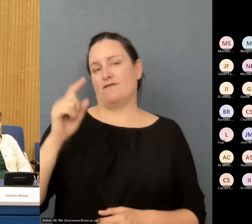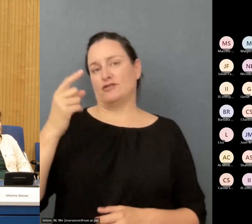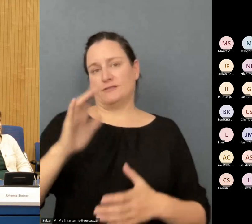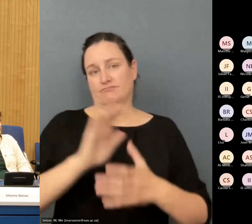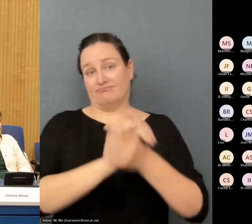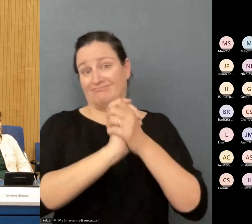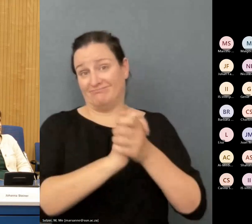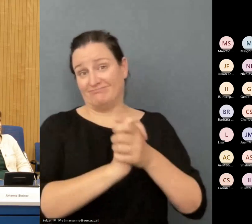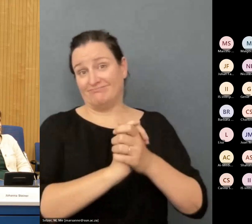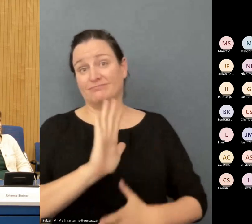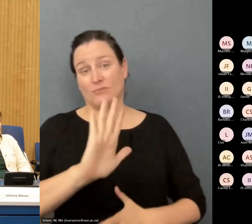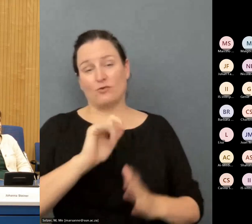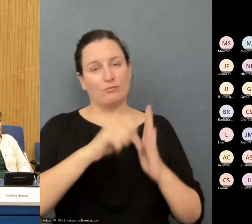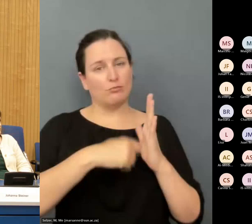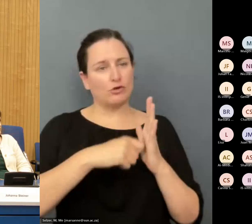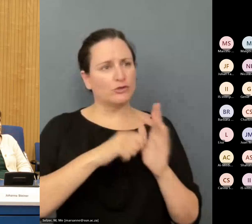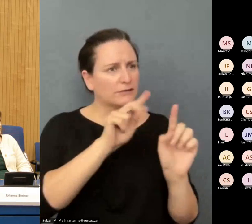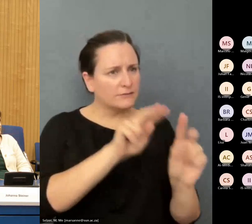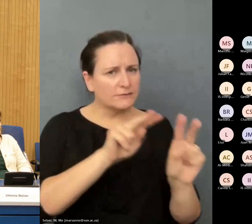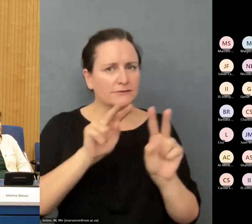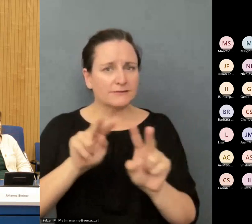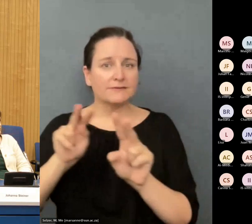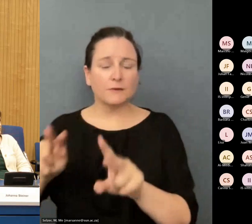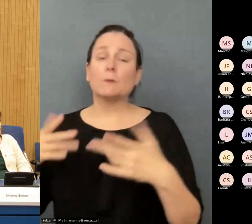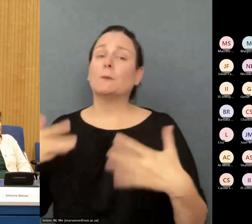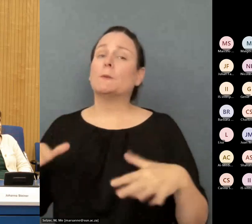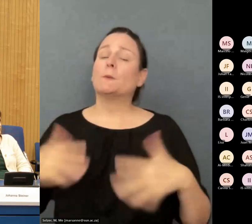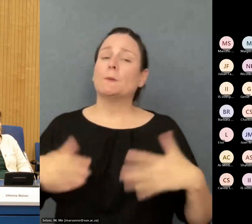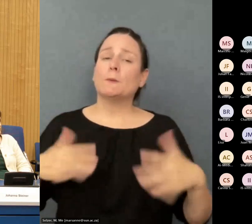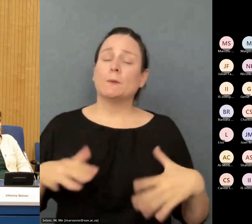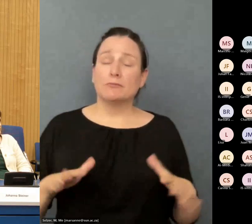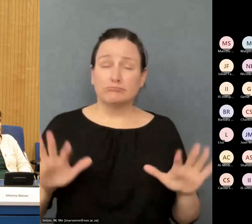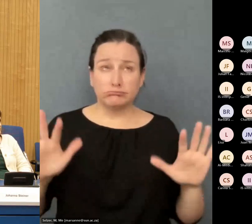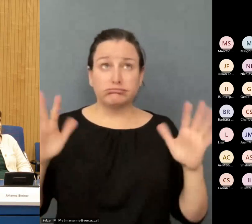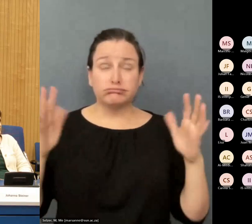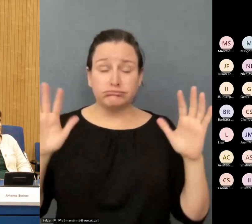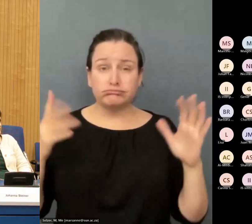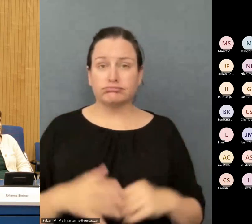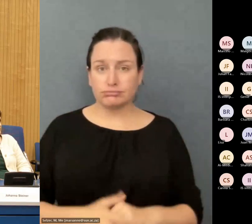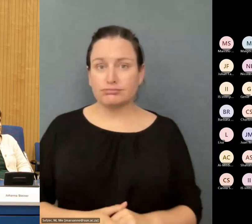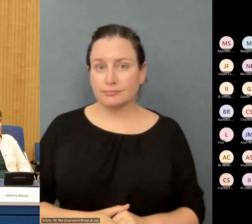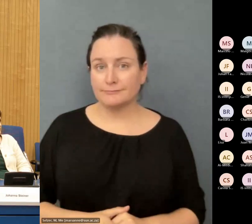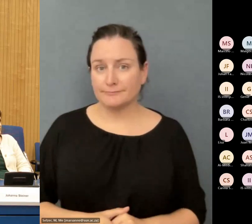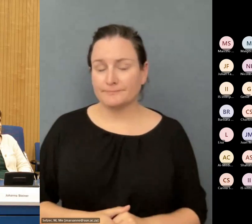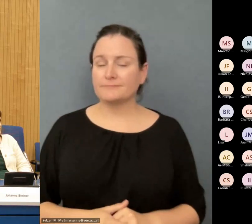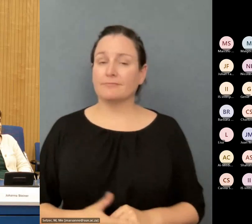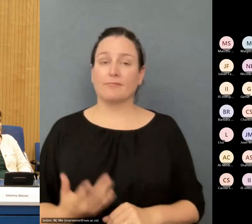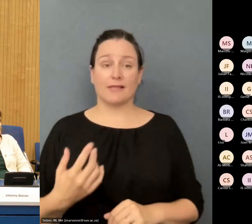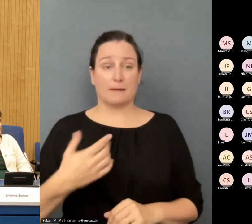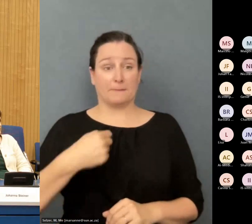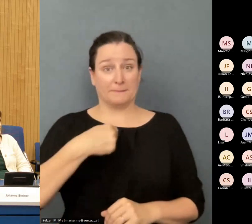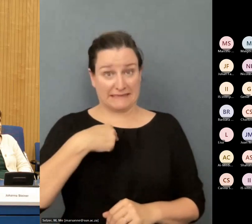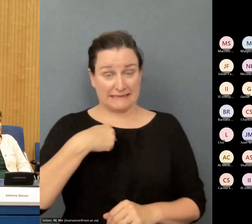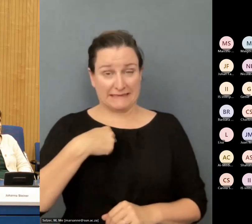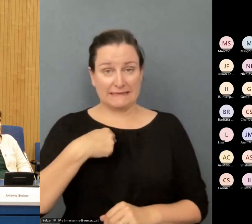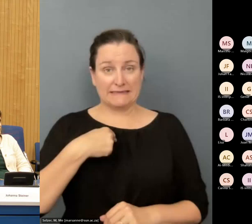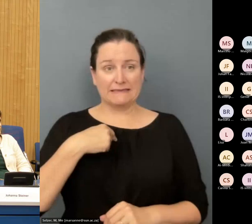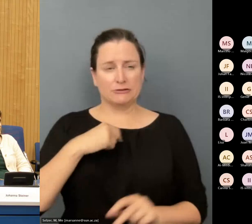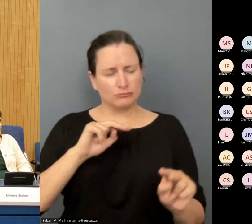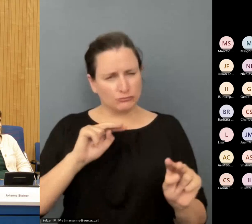project. It sounds everything very, very amazing. And for me, it's just only